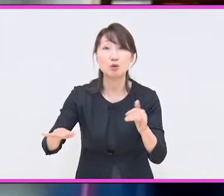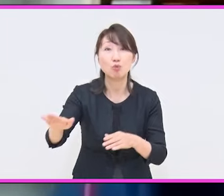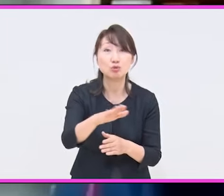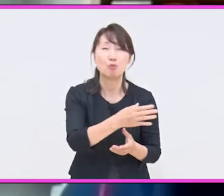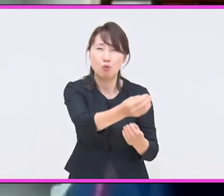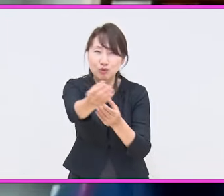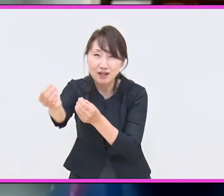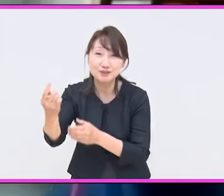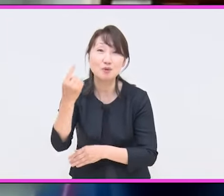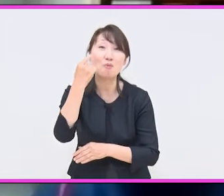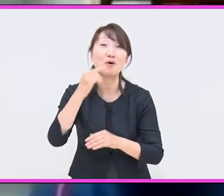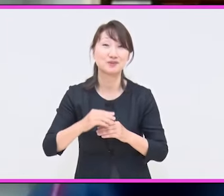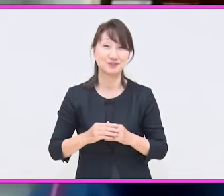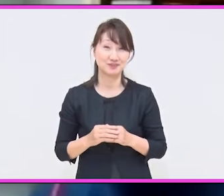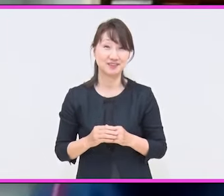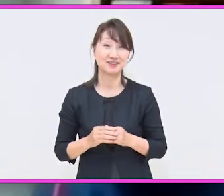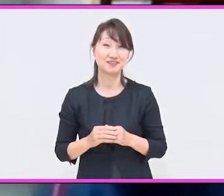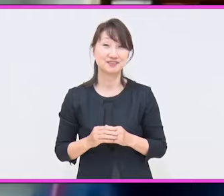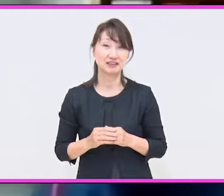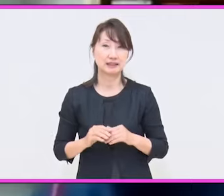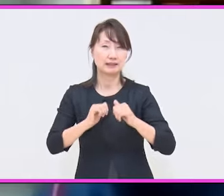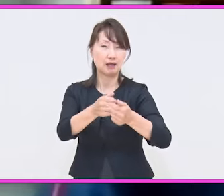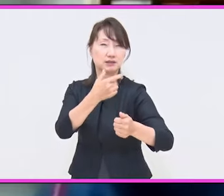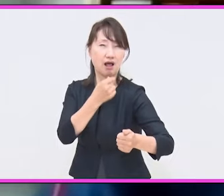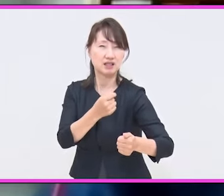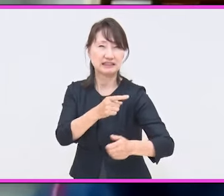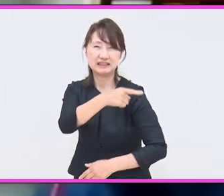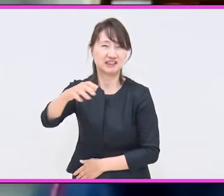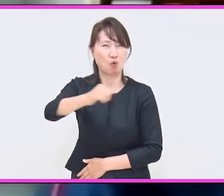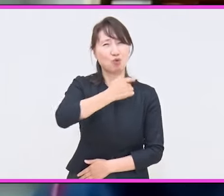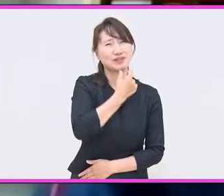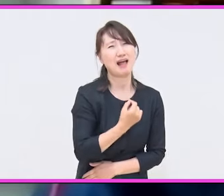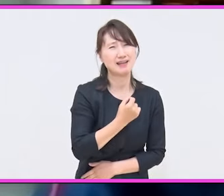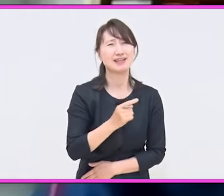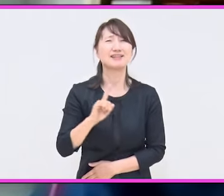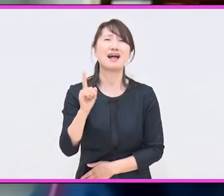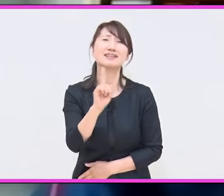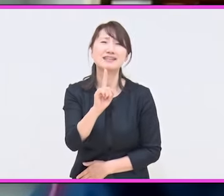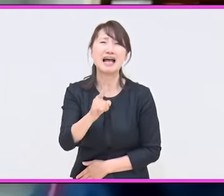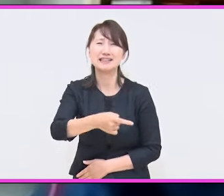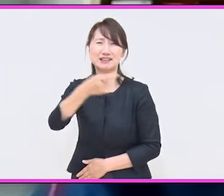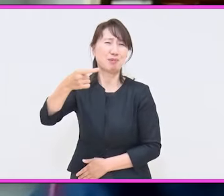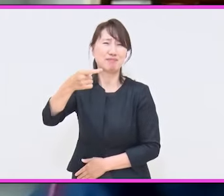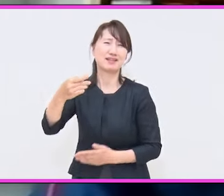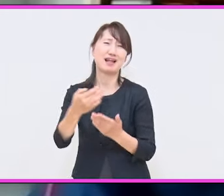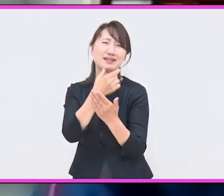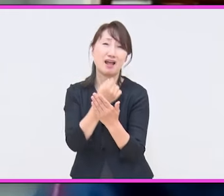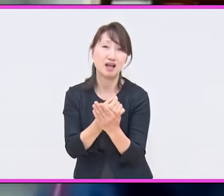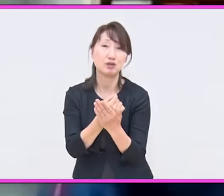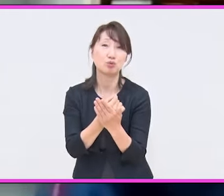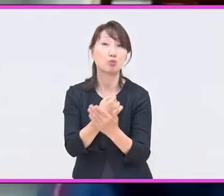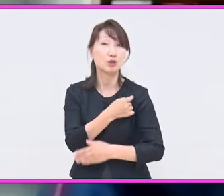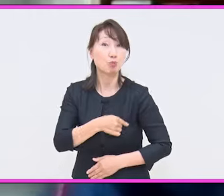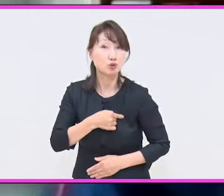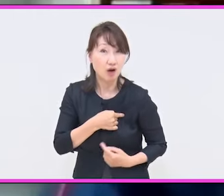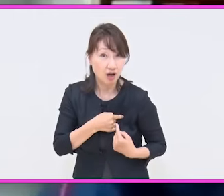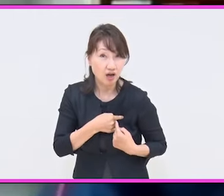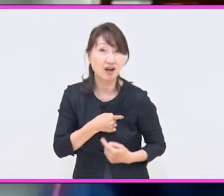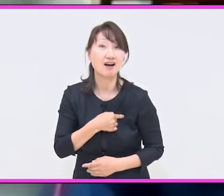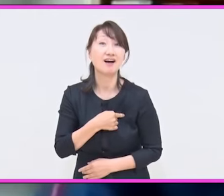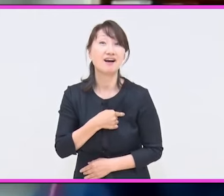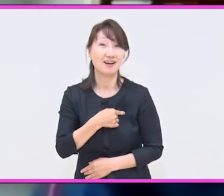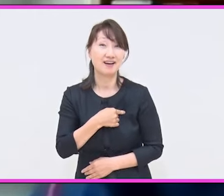people, and I think to win, to be number one, to be the best at